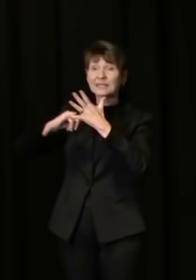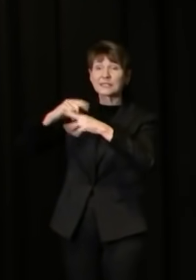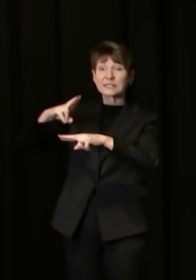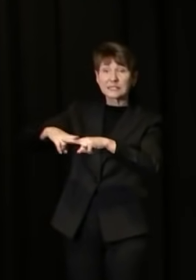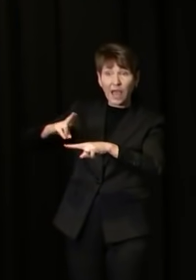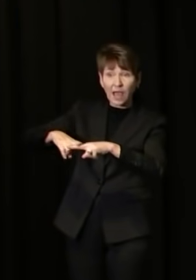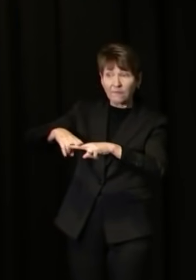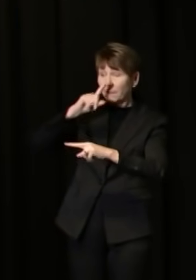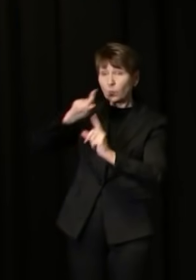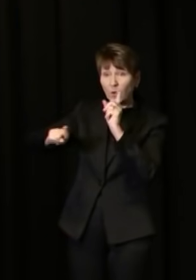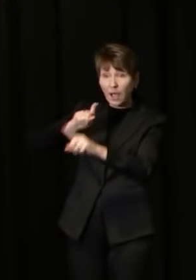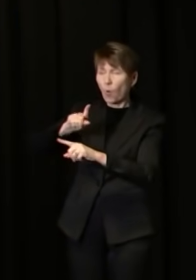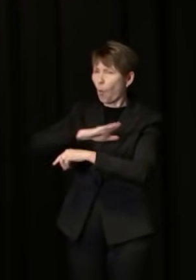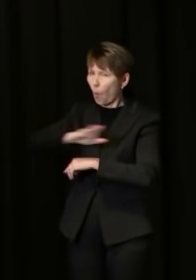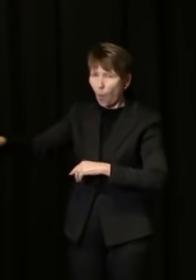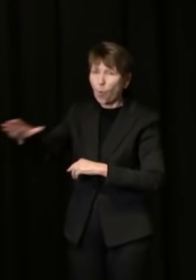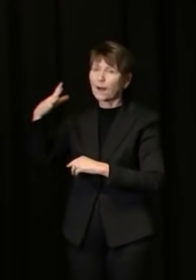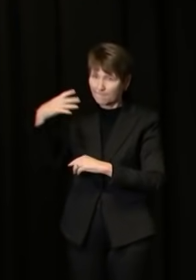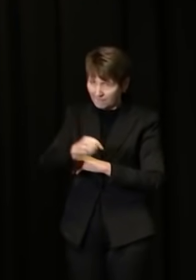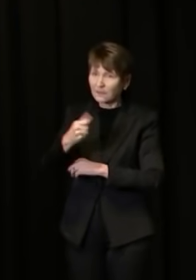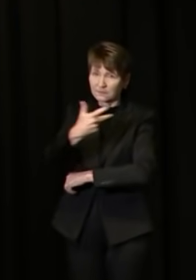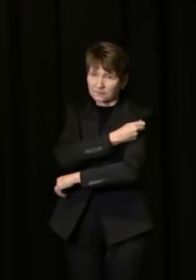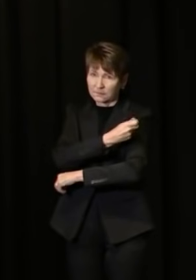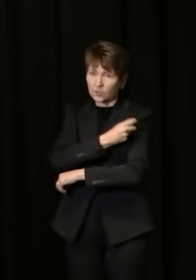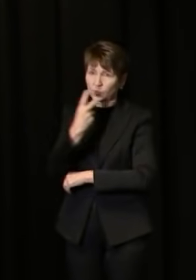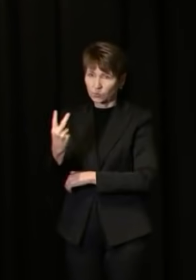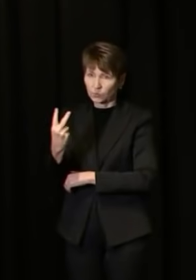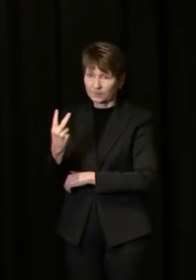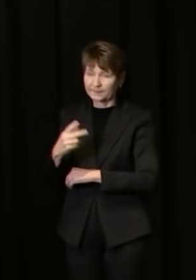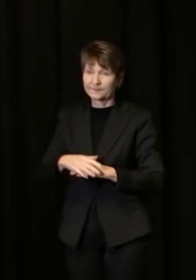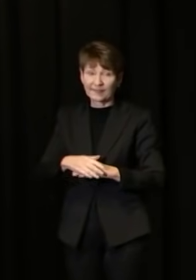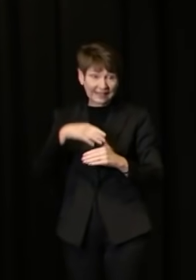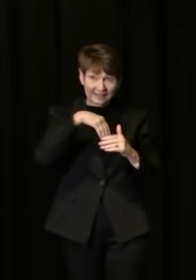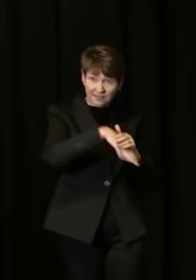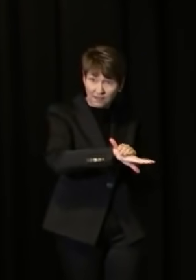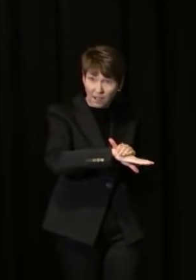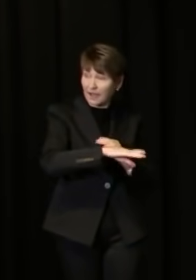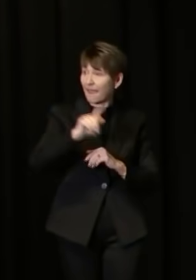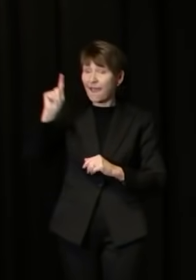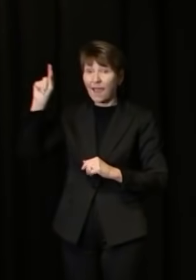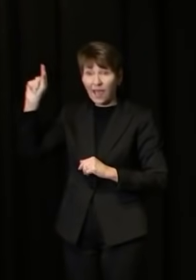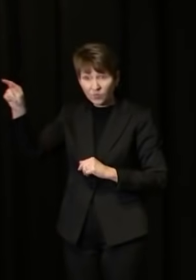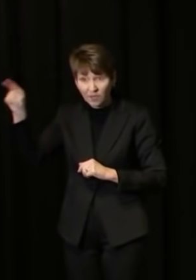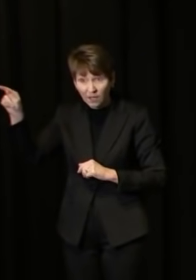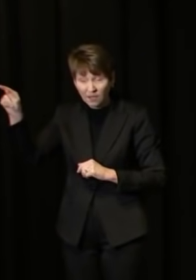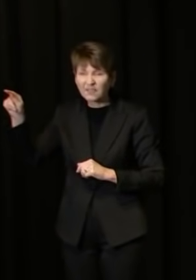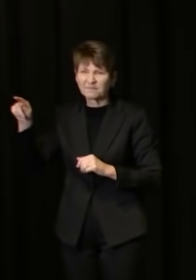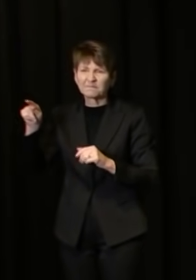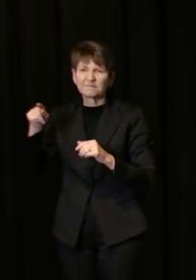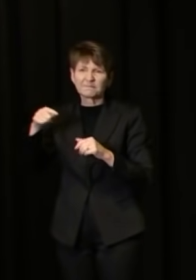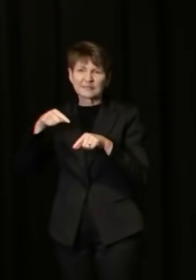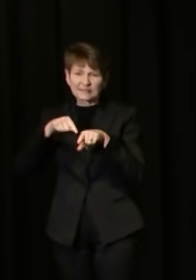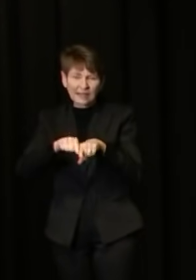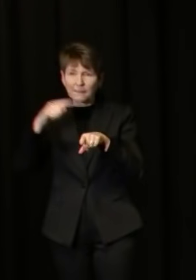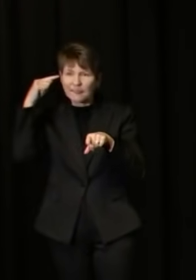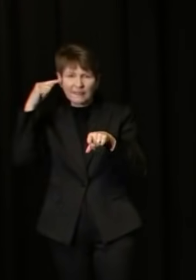vaccinated. Indoor and outdoor settings will also be covered by those density quotients as well